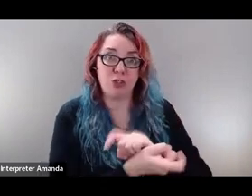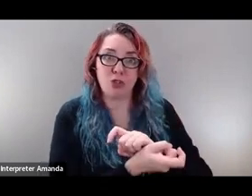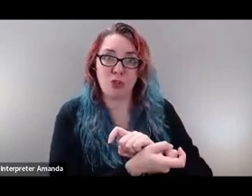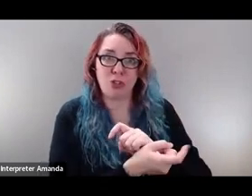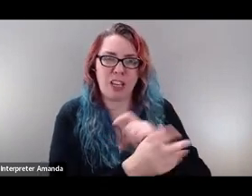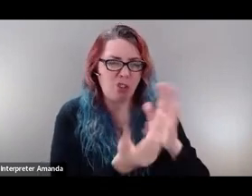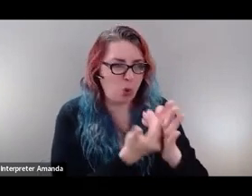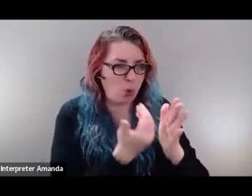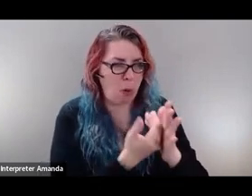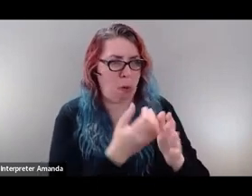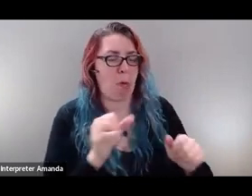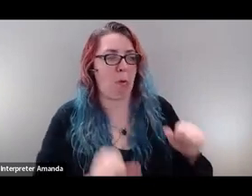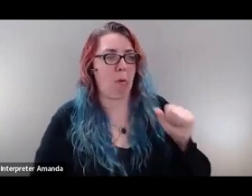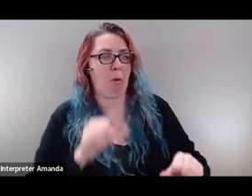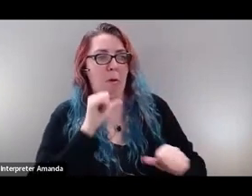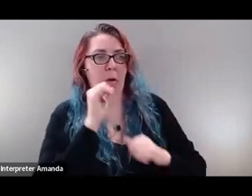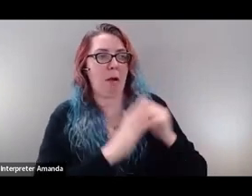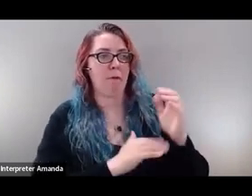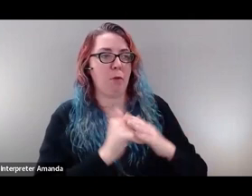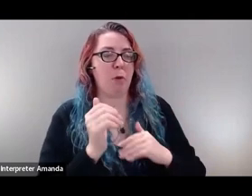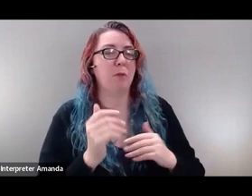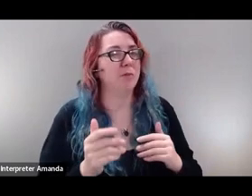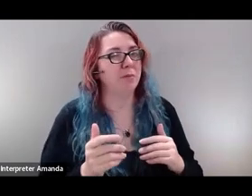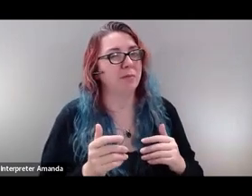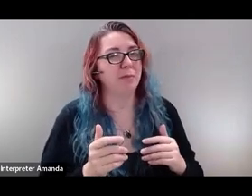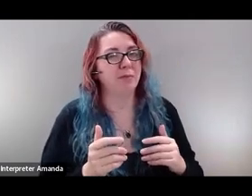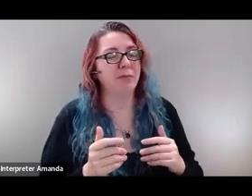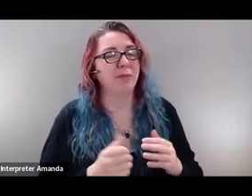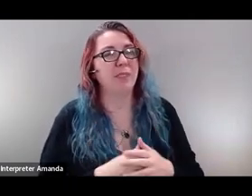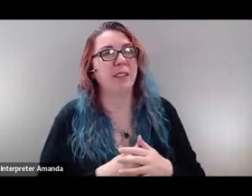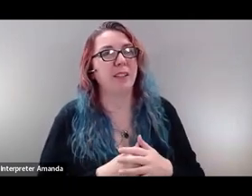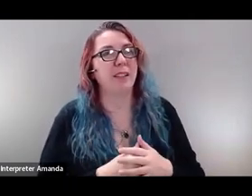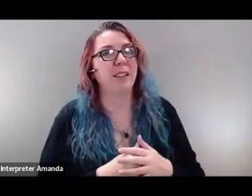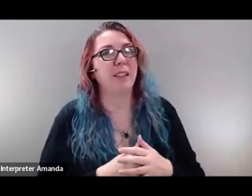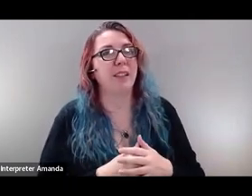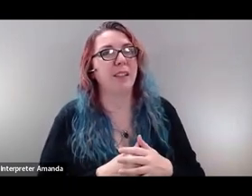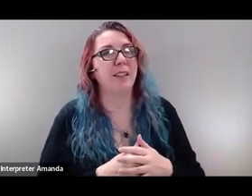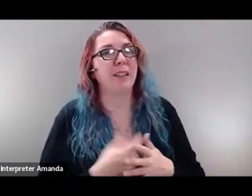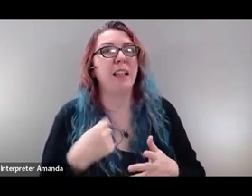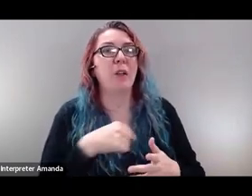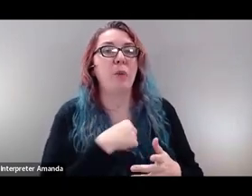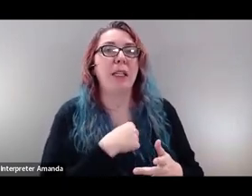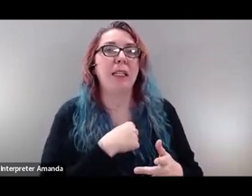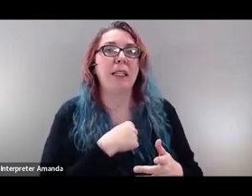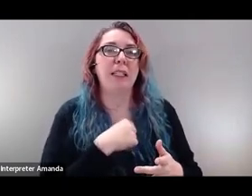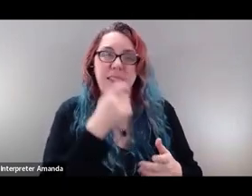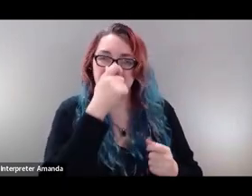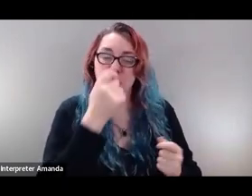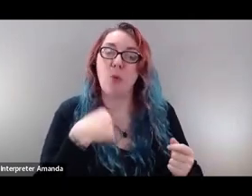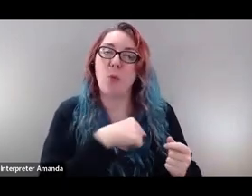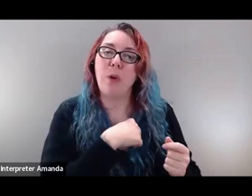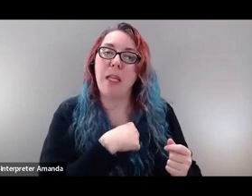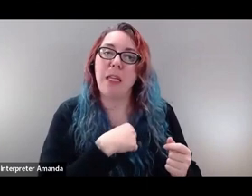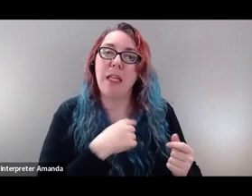we find ourselves in this desire for wanting to have change and shift to the existing issues